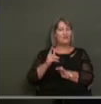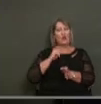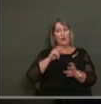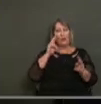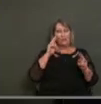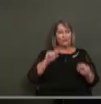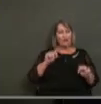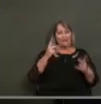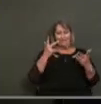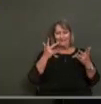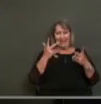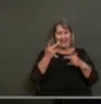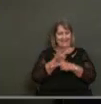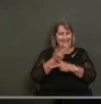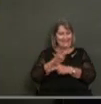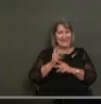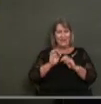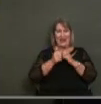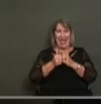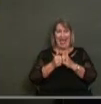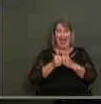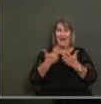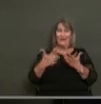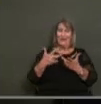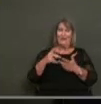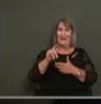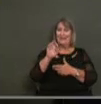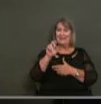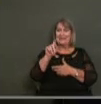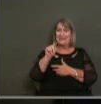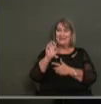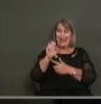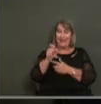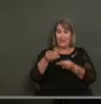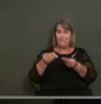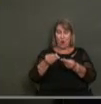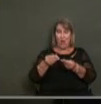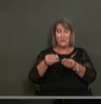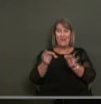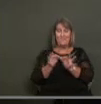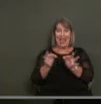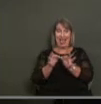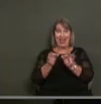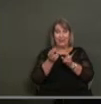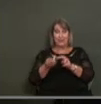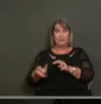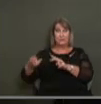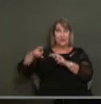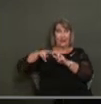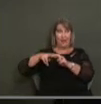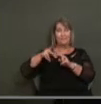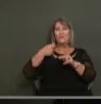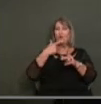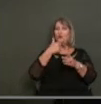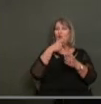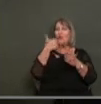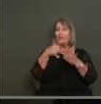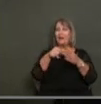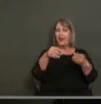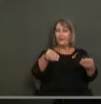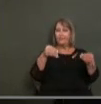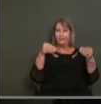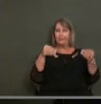the tax burden that was going to be associated with that increase in value. So when you get your invoices or